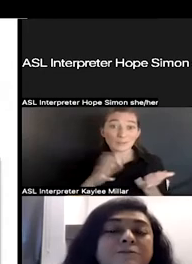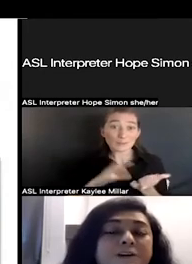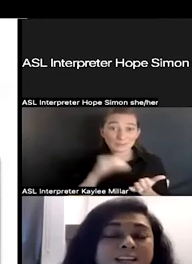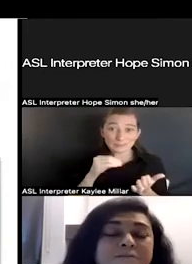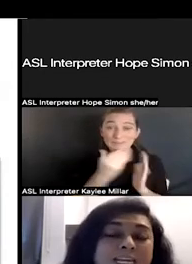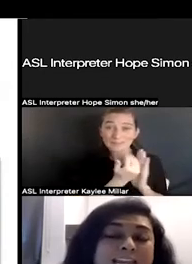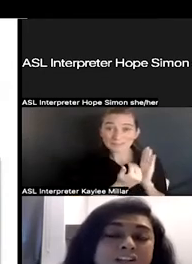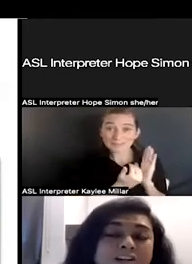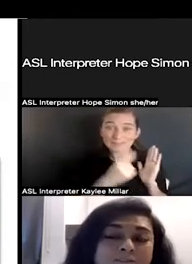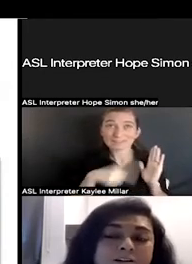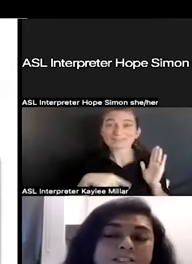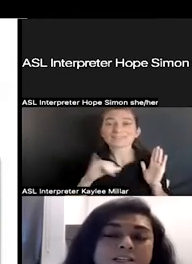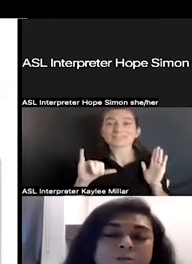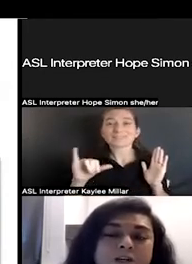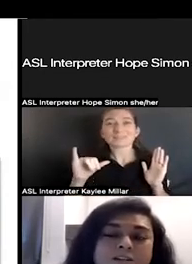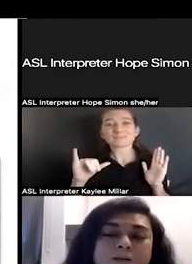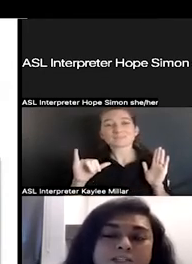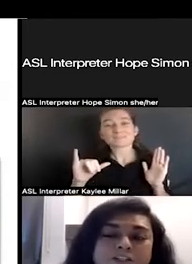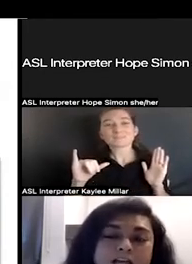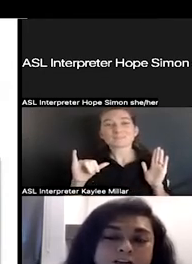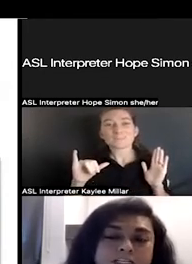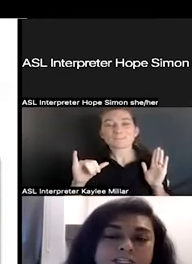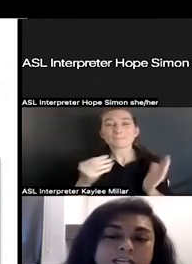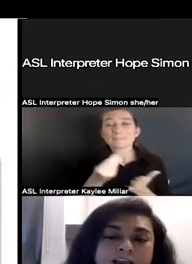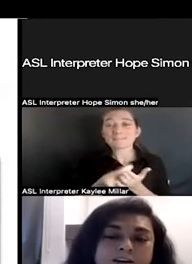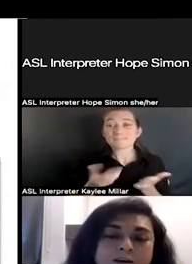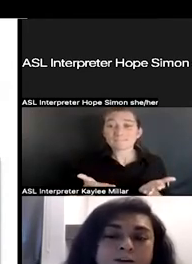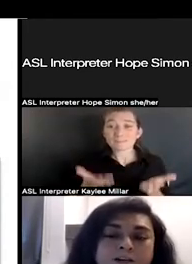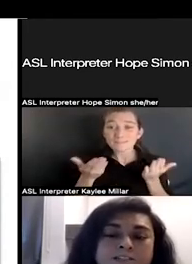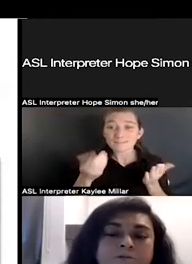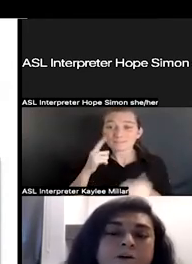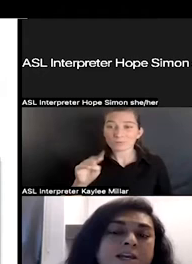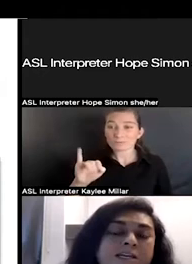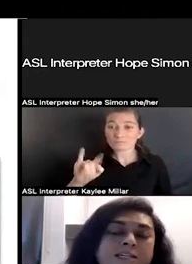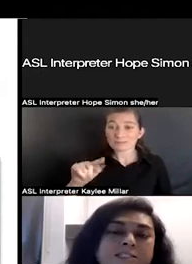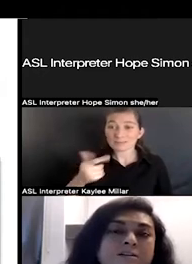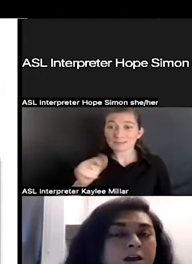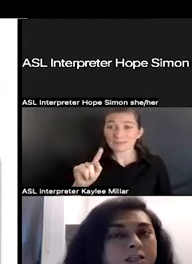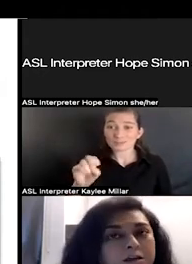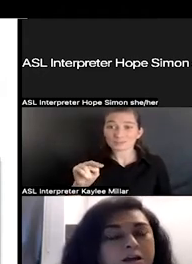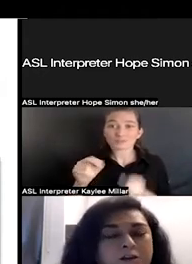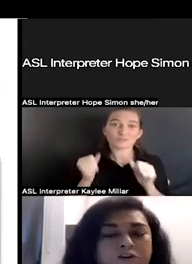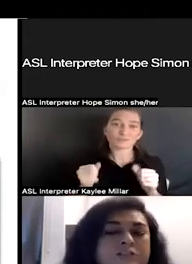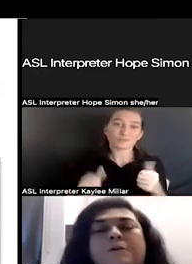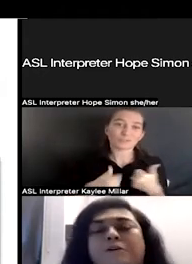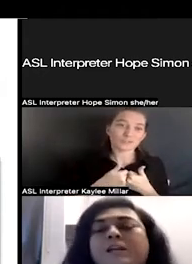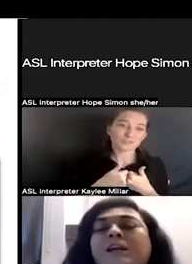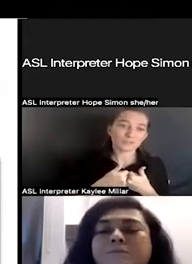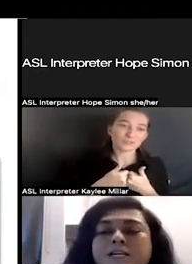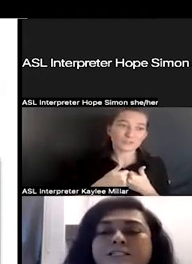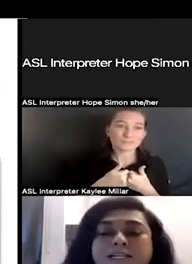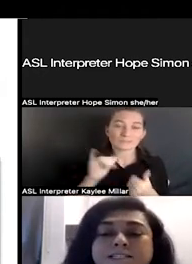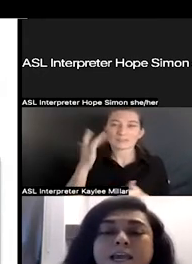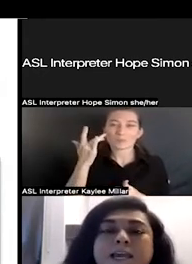So funding for mitigation efforts is one of the biggest challenges and a main reason why it is not usually a top priority